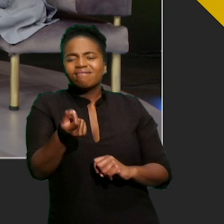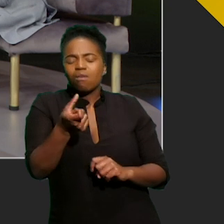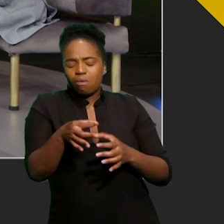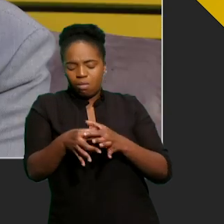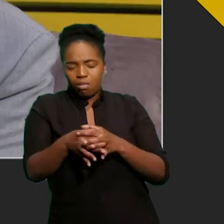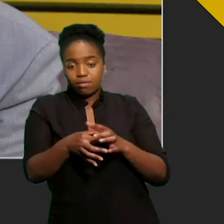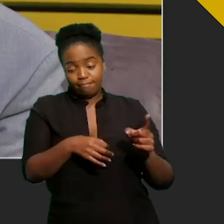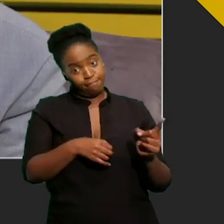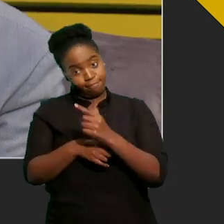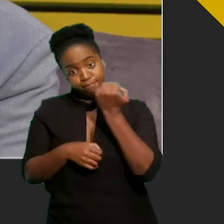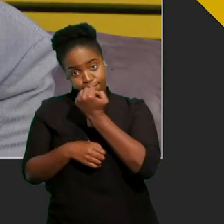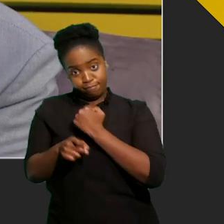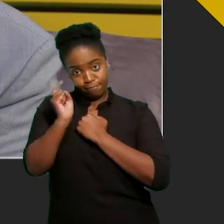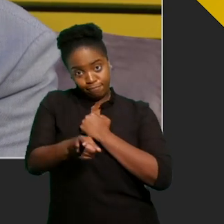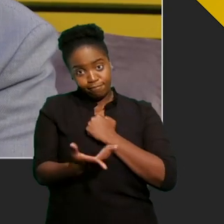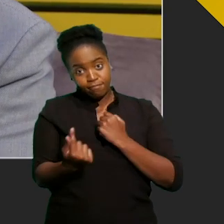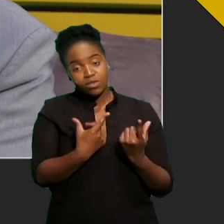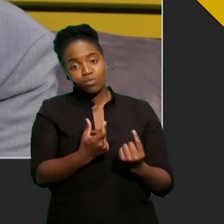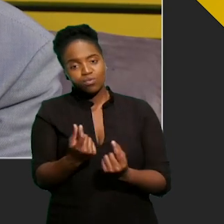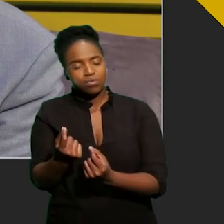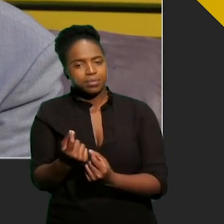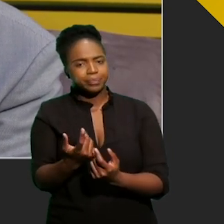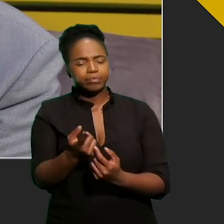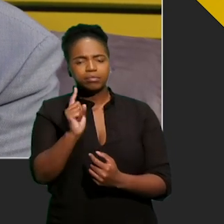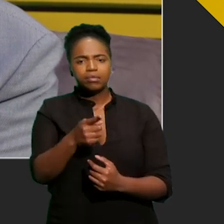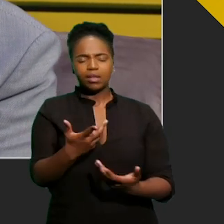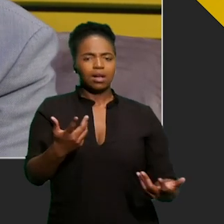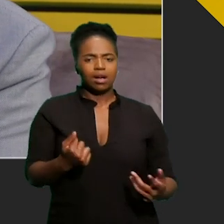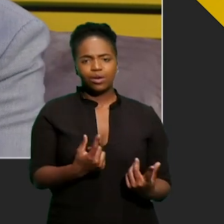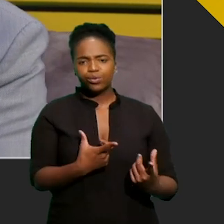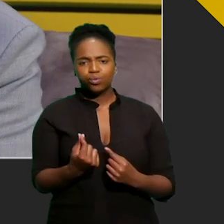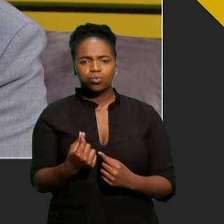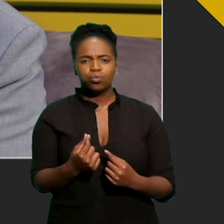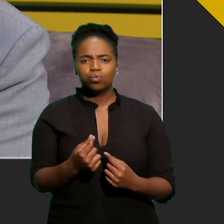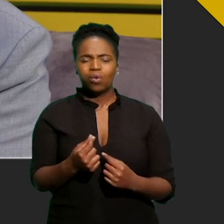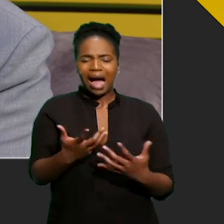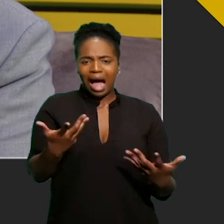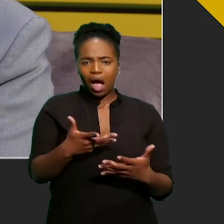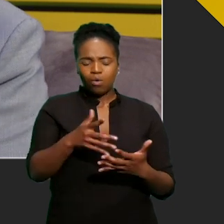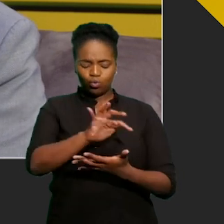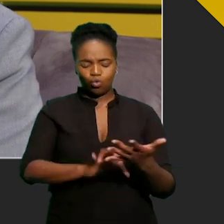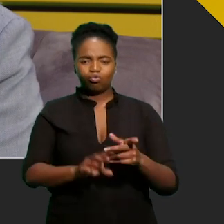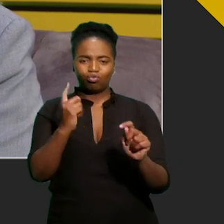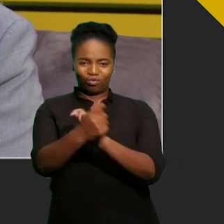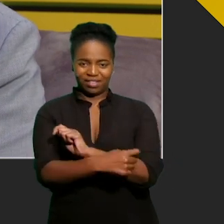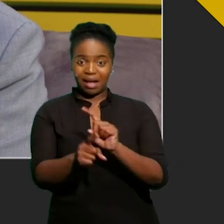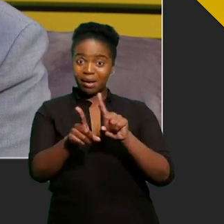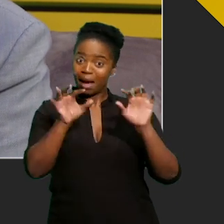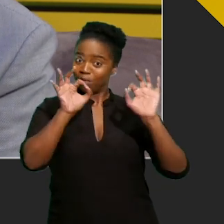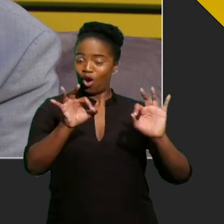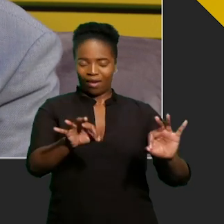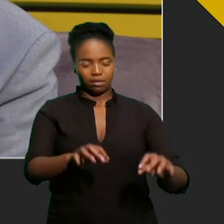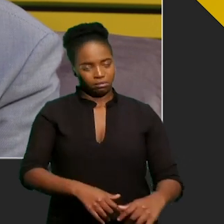wanting. And where they were found wanting, they had to apologize. Yeah. They had to, make good of that story. Yeah. Of course, they're not perfect.